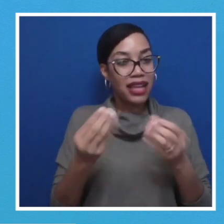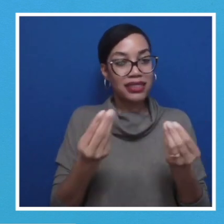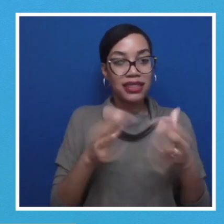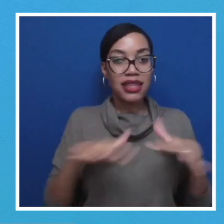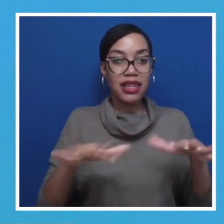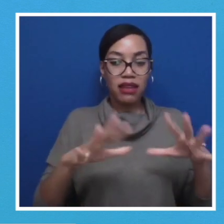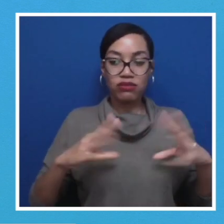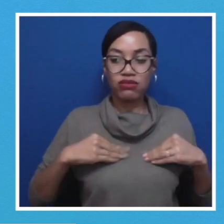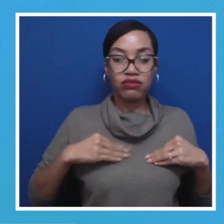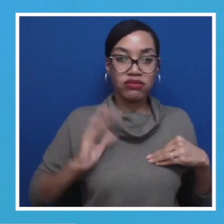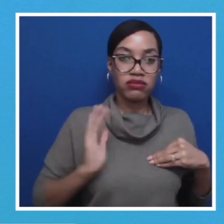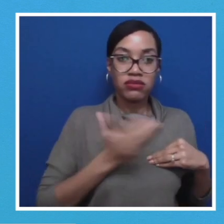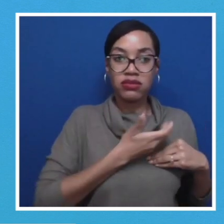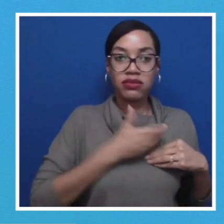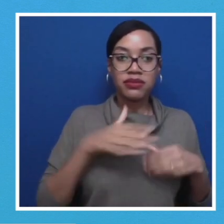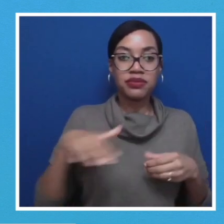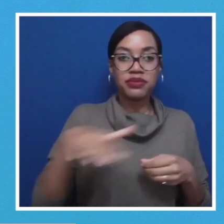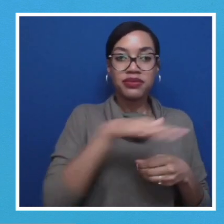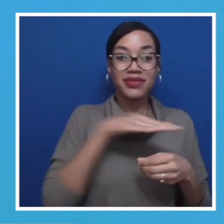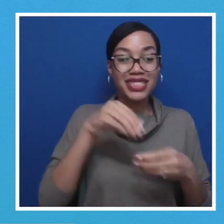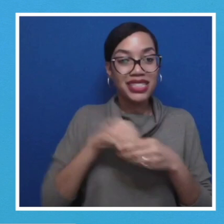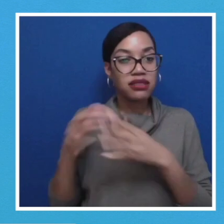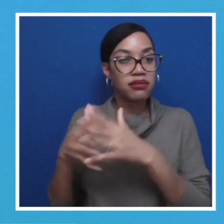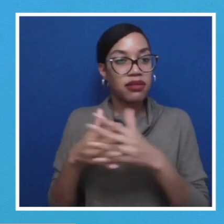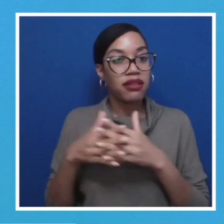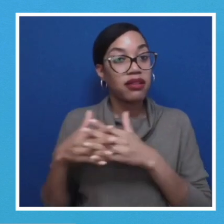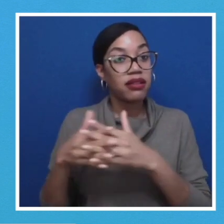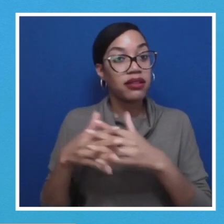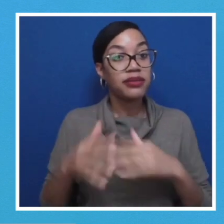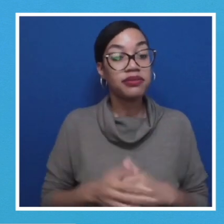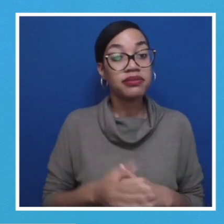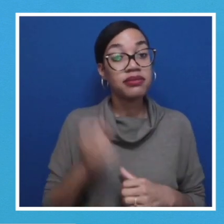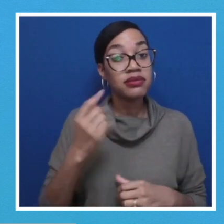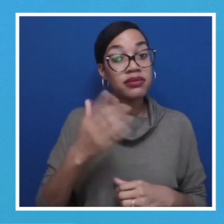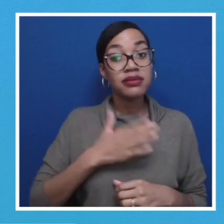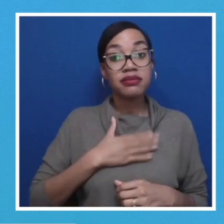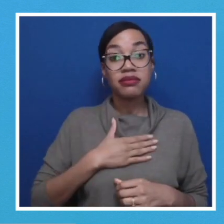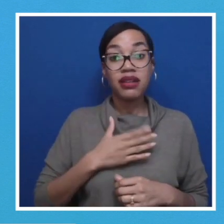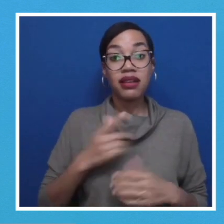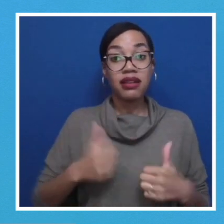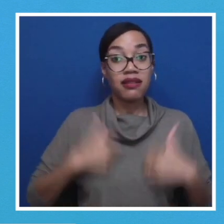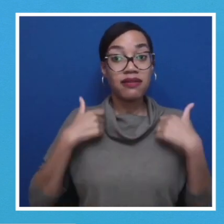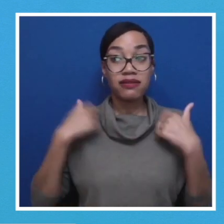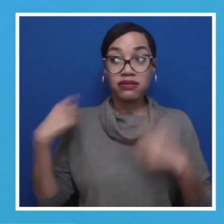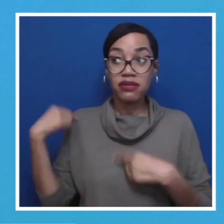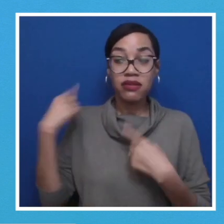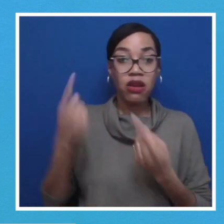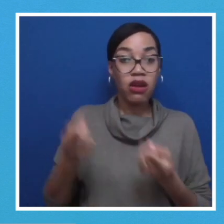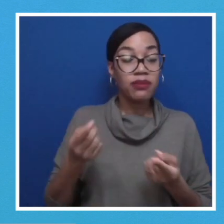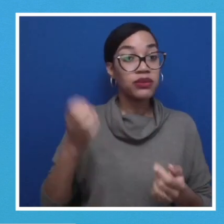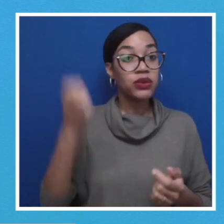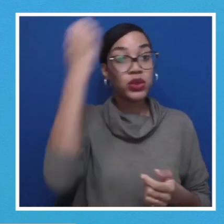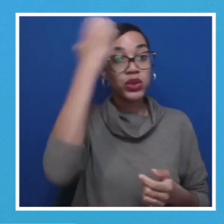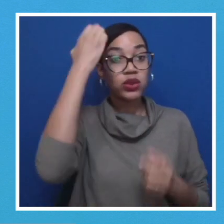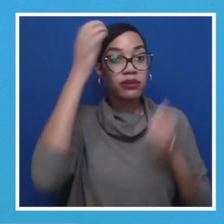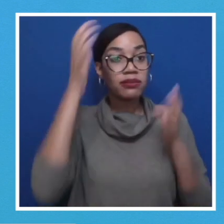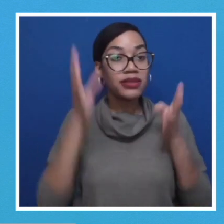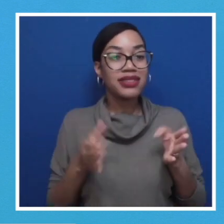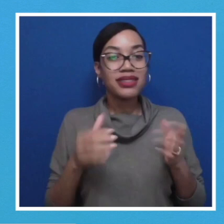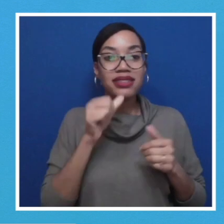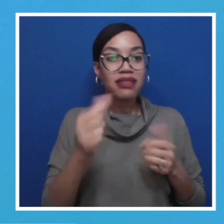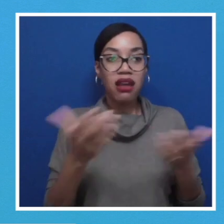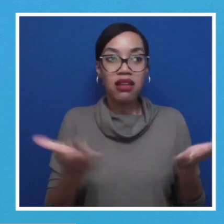In my lifetime, as I said, Europeans didn't exist on our territory in my grandmother's time, and she carried the